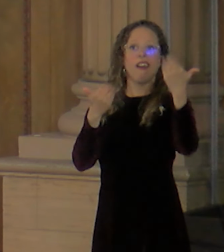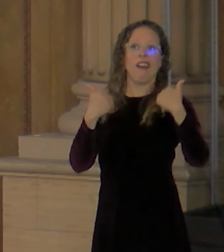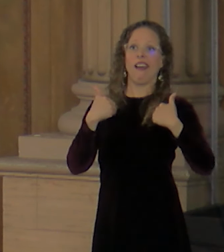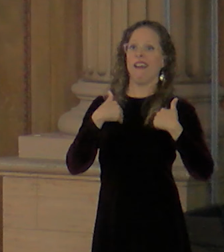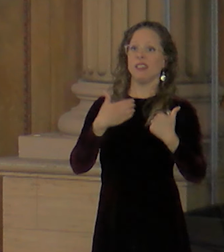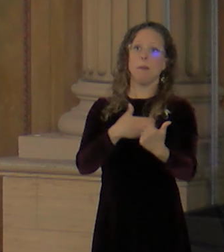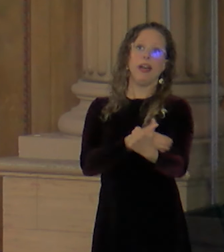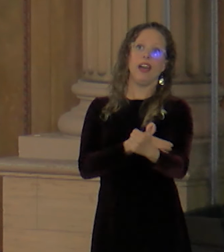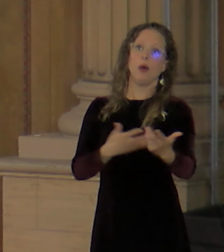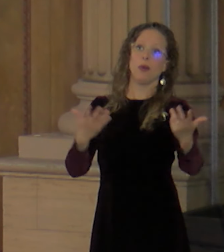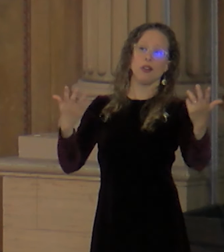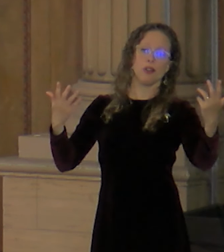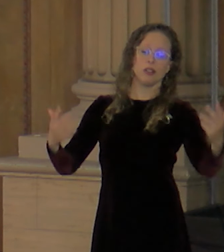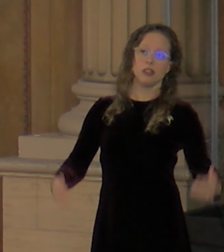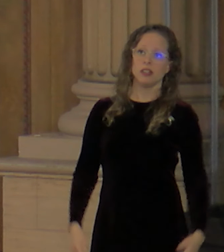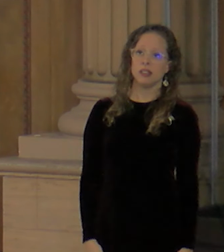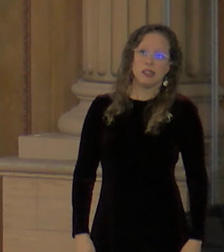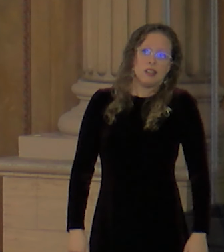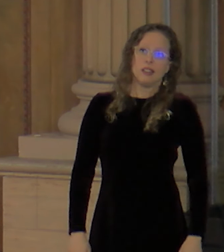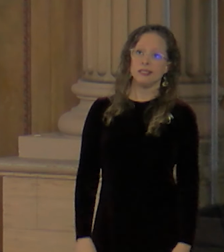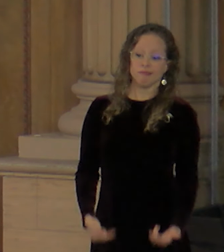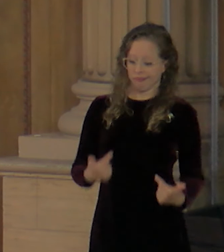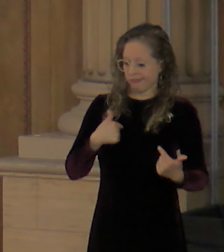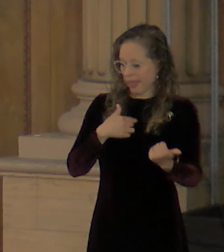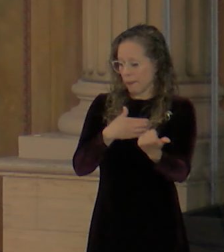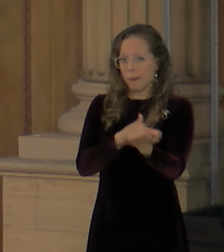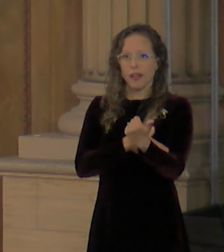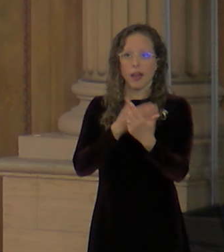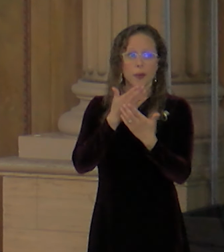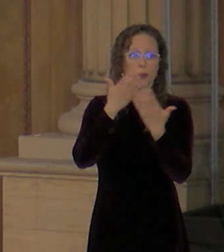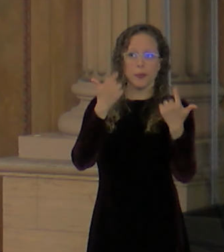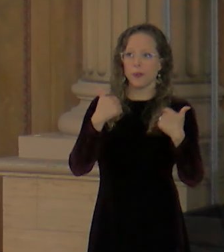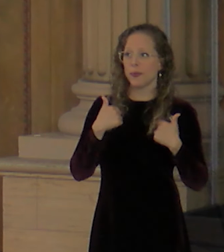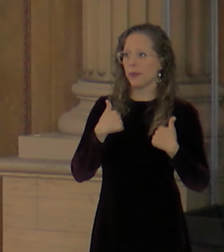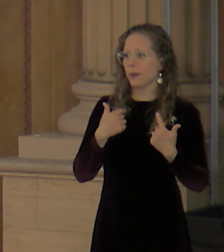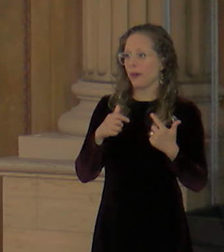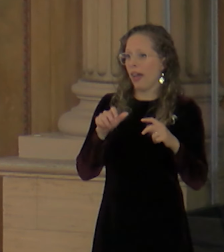we think, and you could never stop them. I'm powerless in this situation.